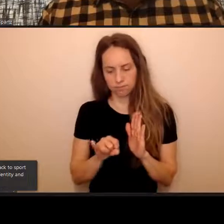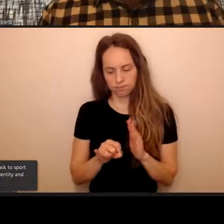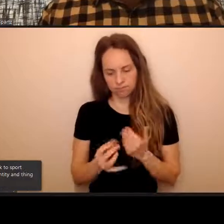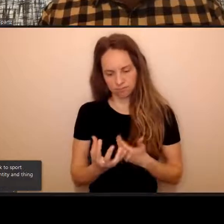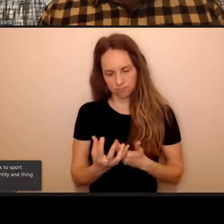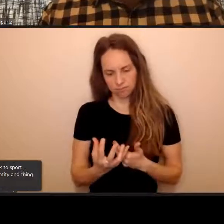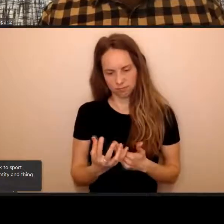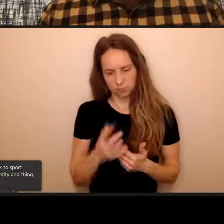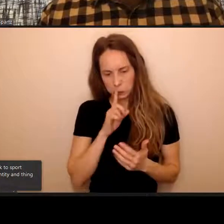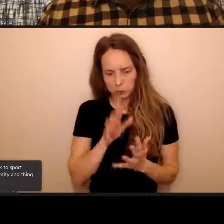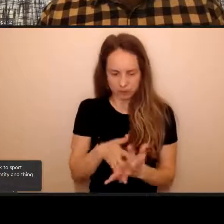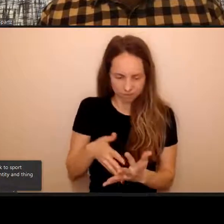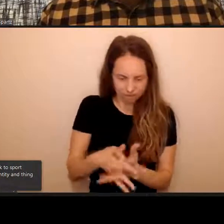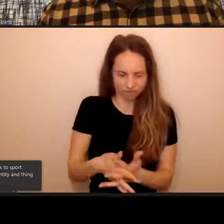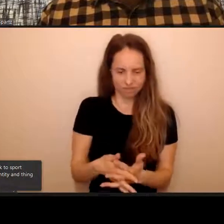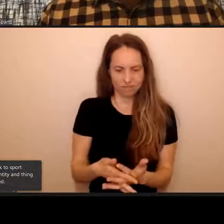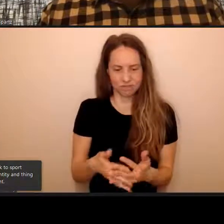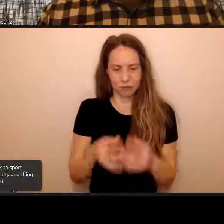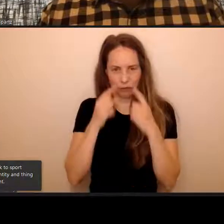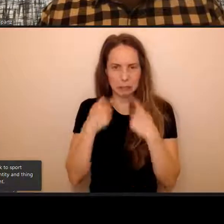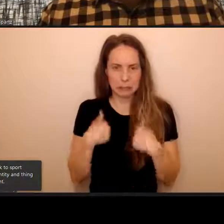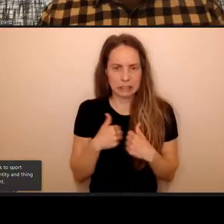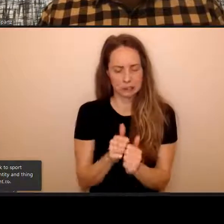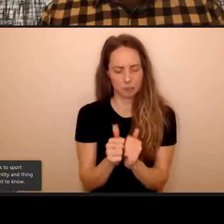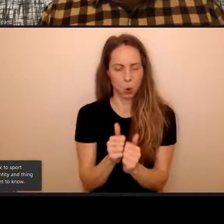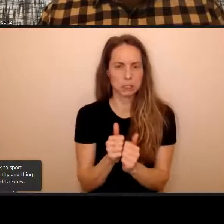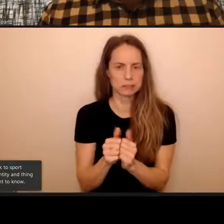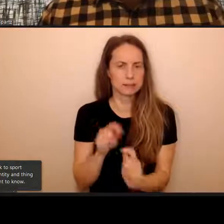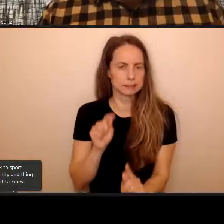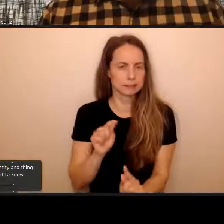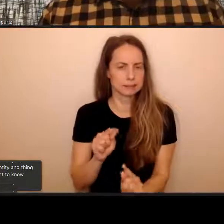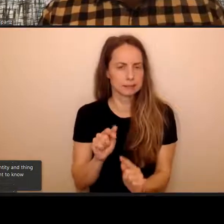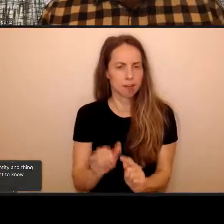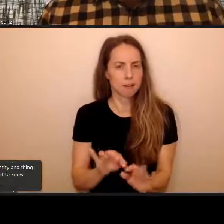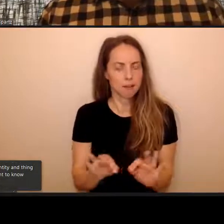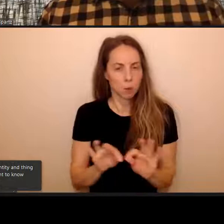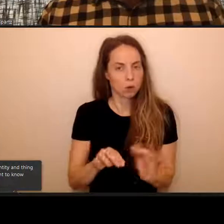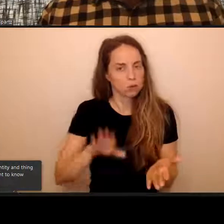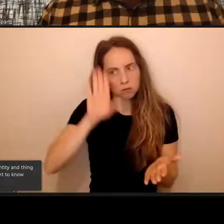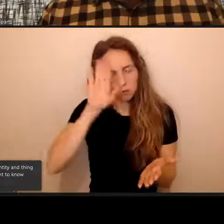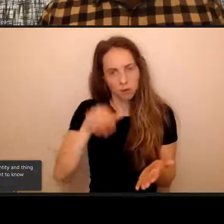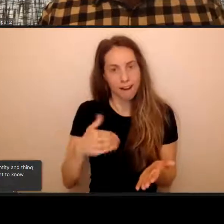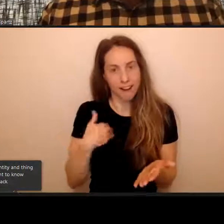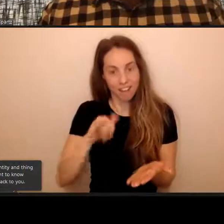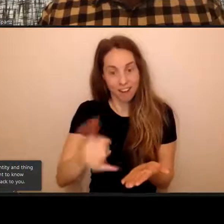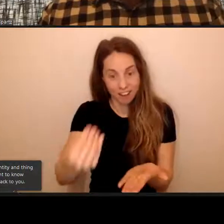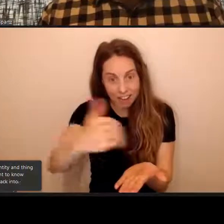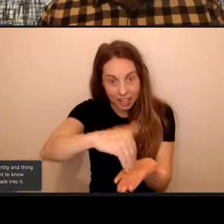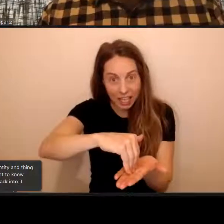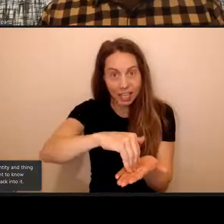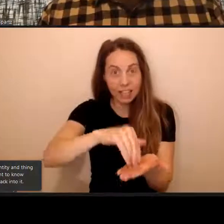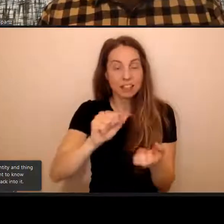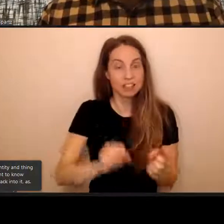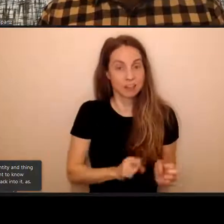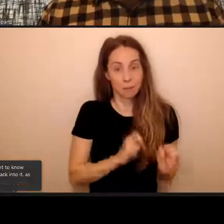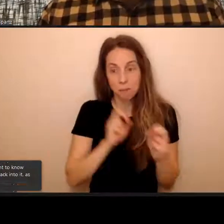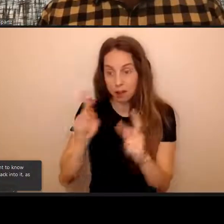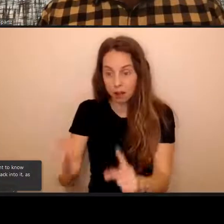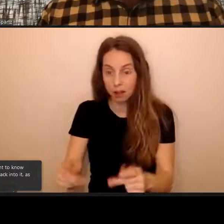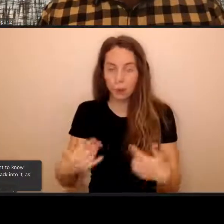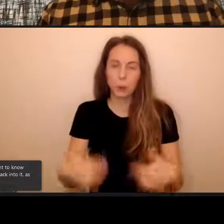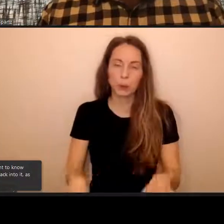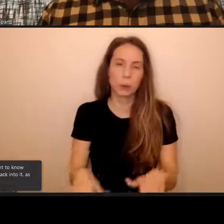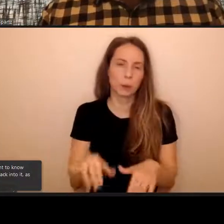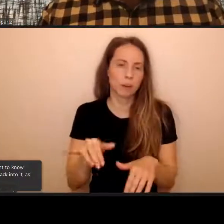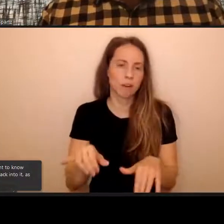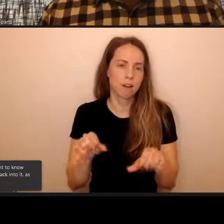for me. So that was really important to know that I had that again and to get back into it as early as